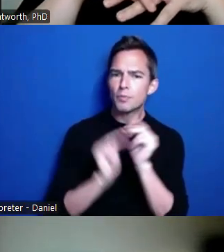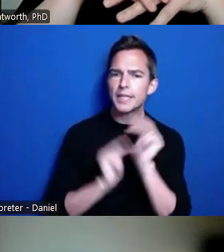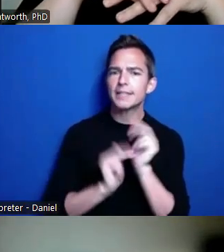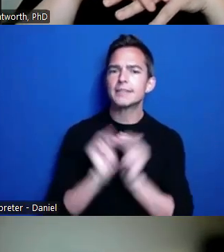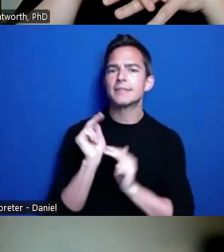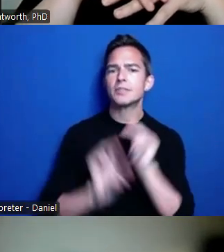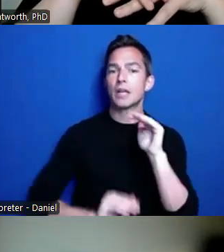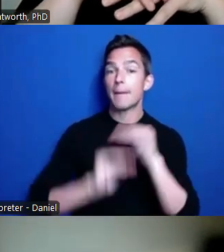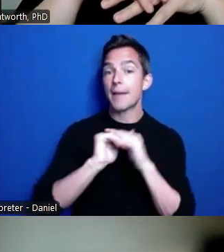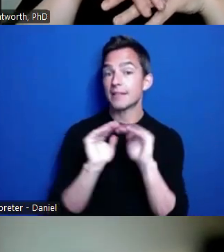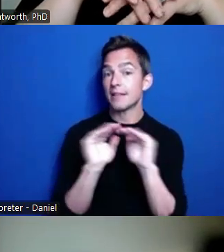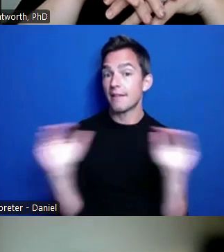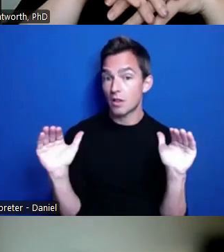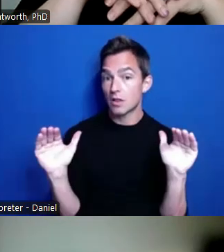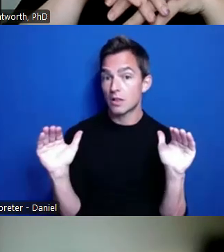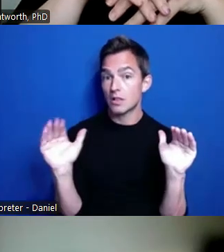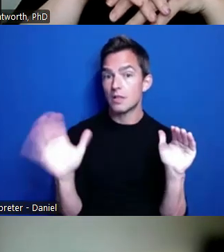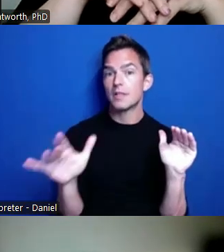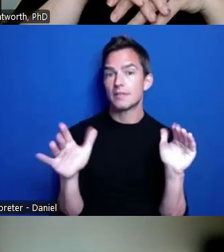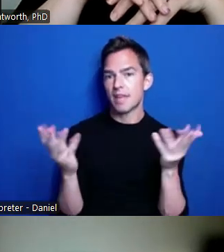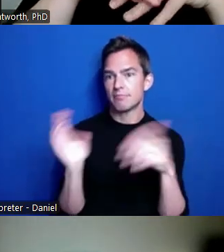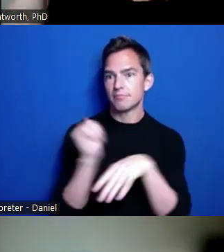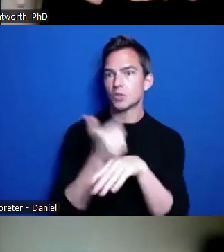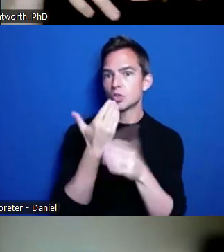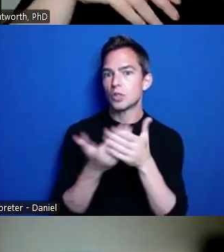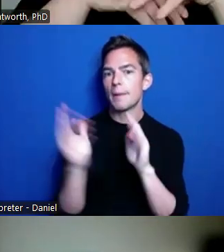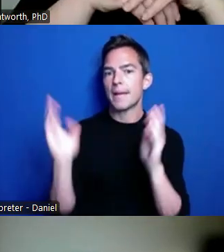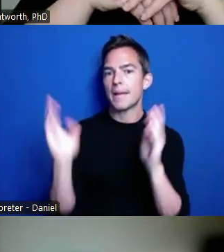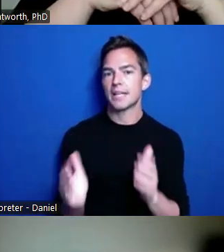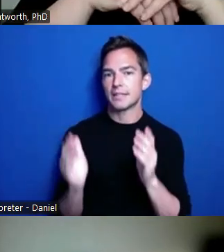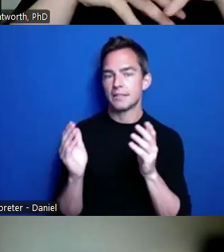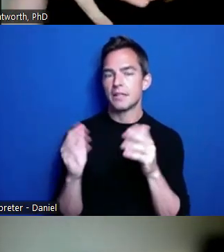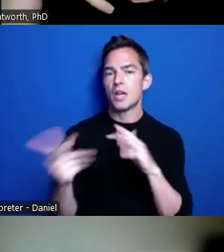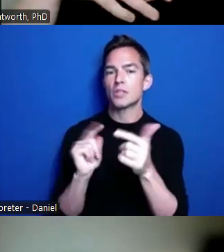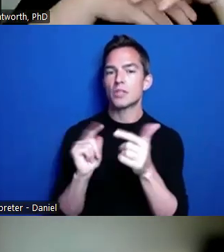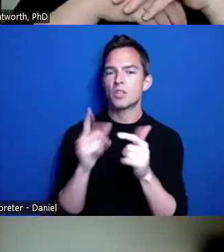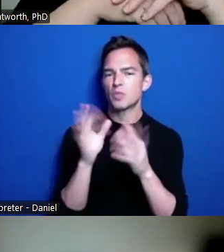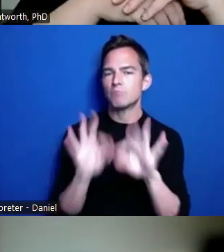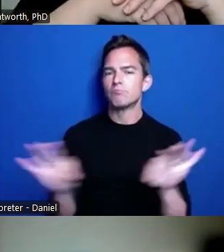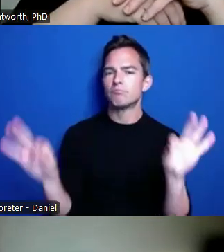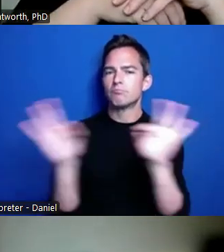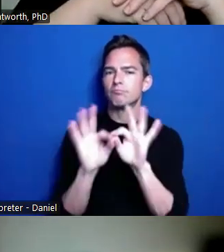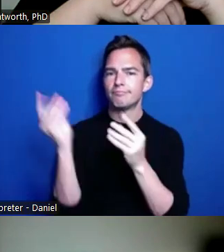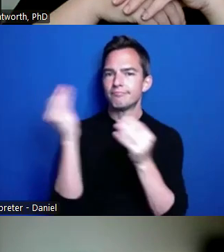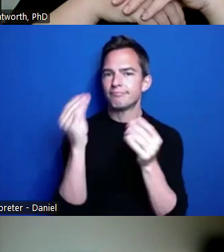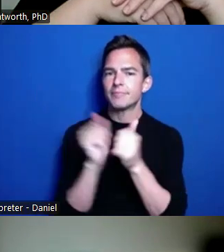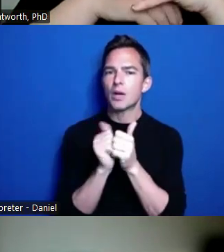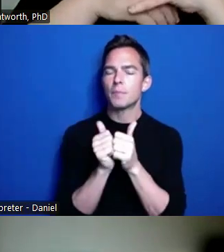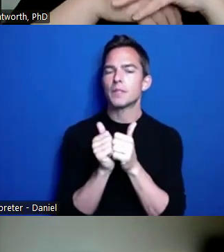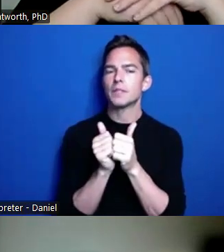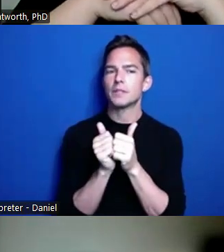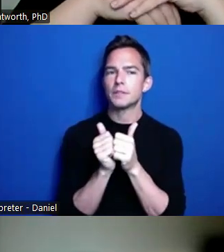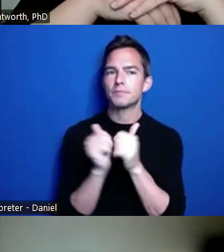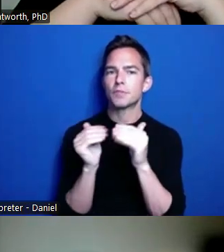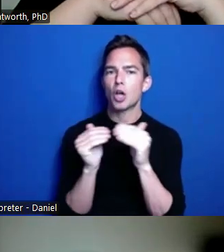capacity level, that sets a good baseline. And then the idea of reciprocity is really important. I think about how many colleagues I have that live